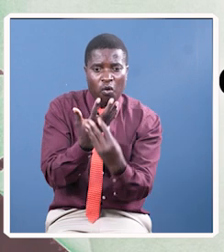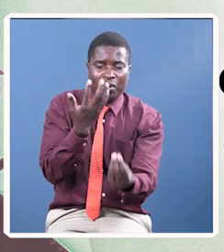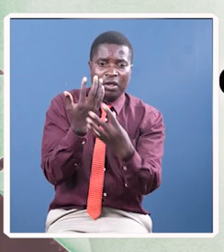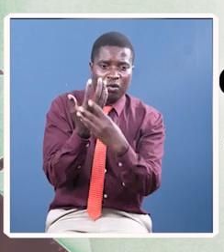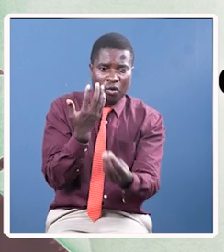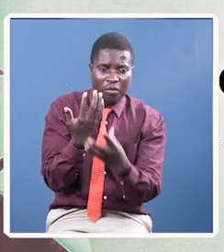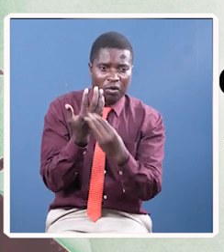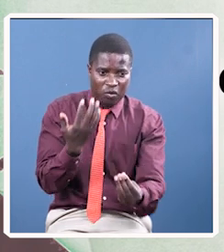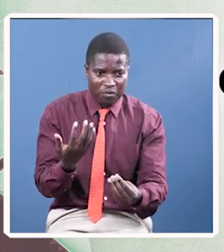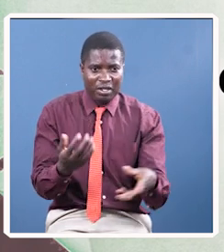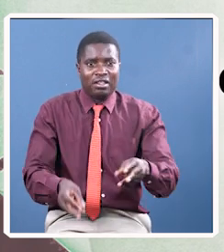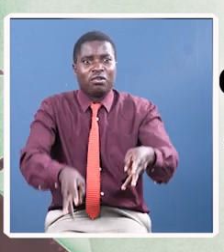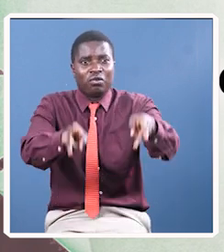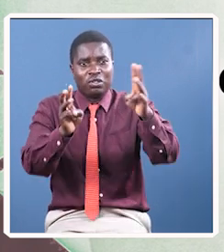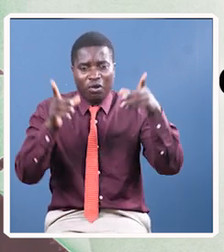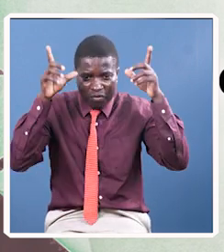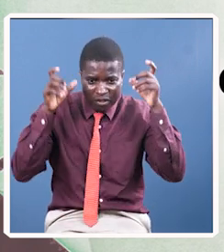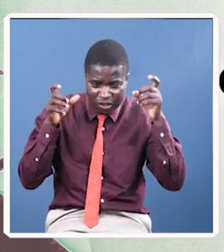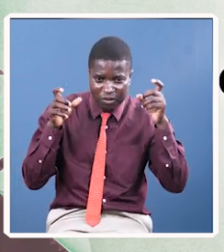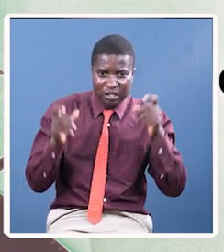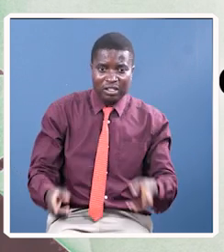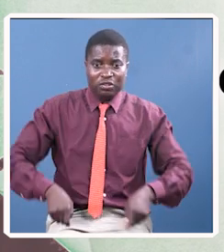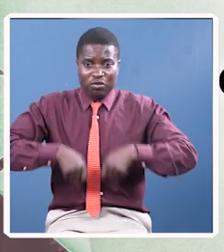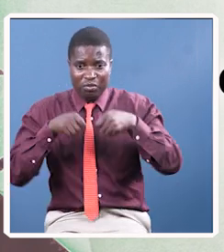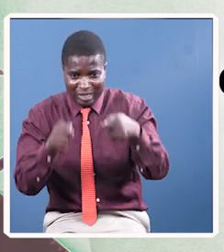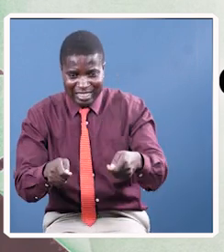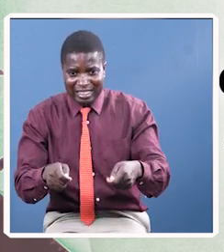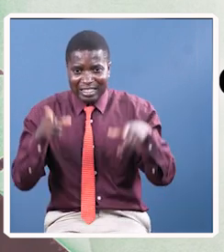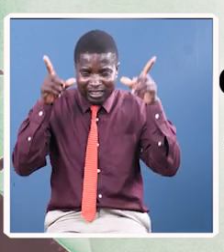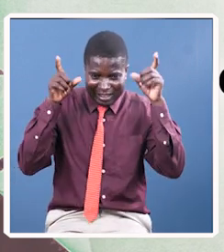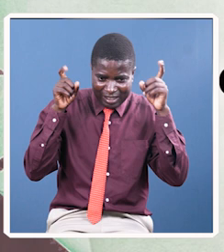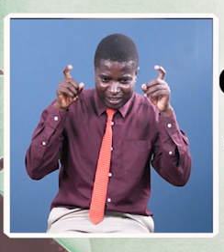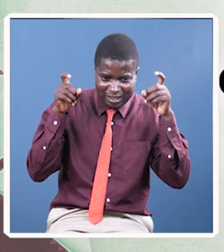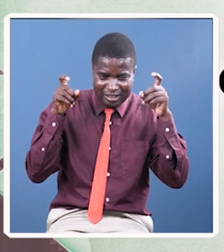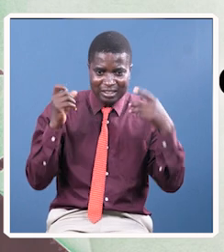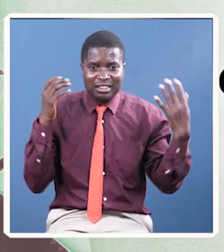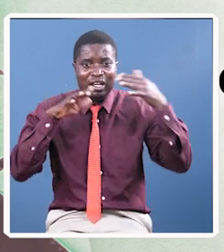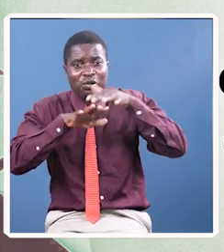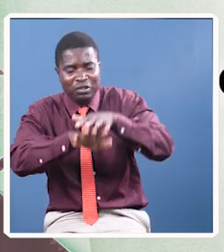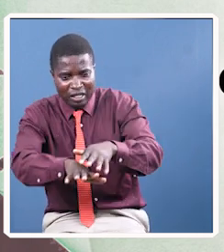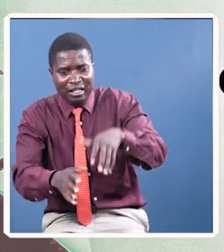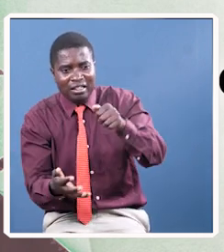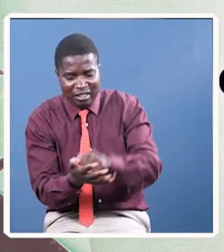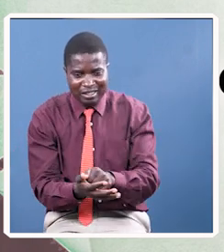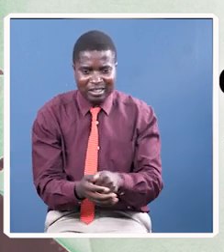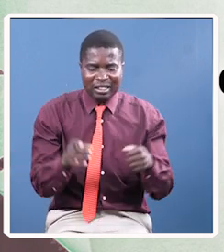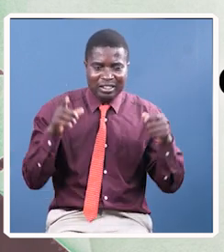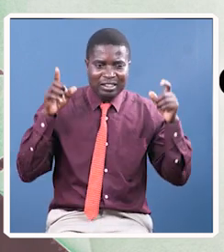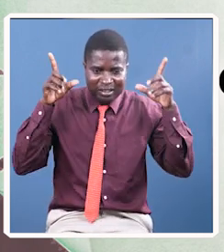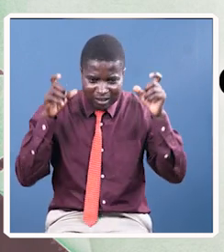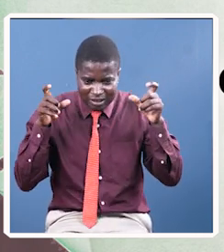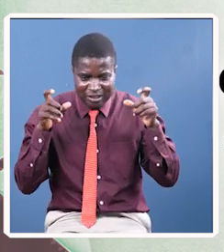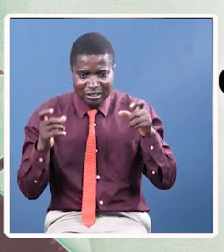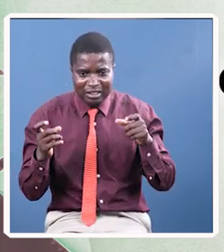soon adorn these fallacious as to bring in satanic delusions. Thus Satan will